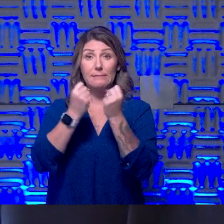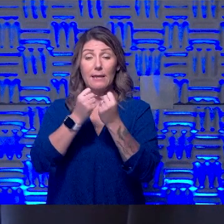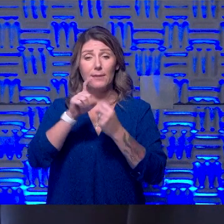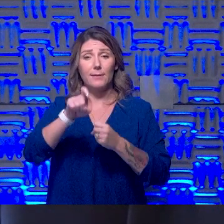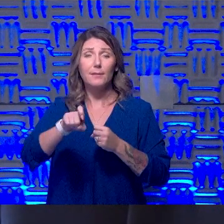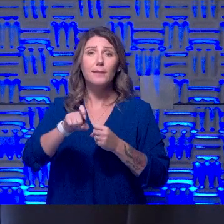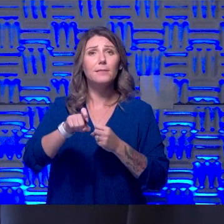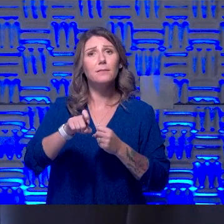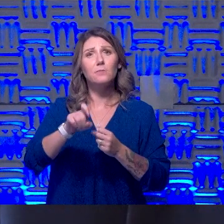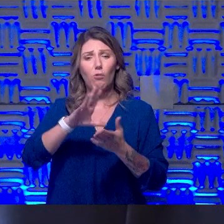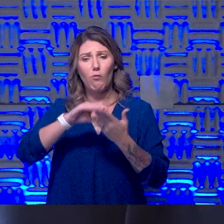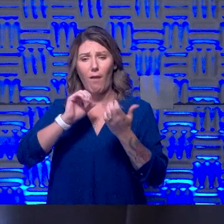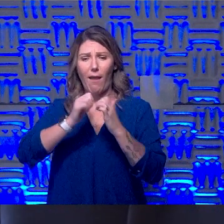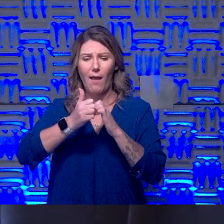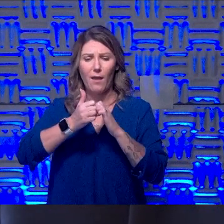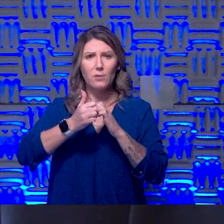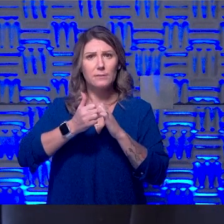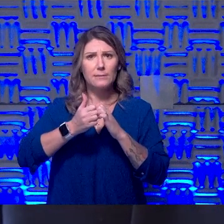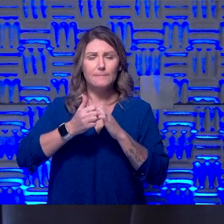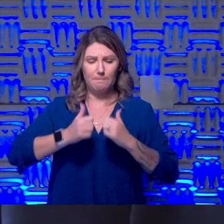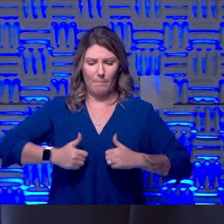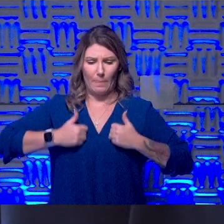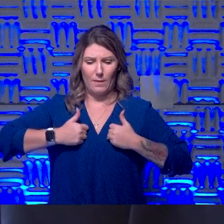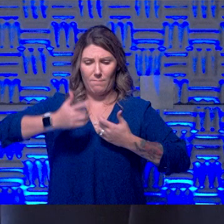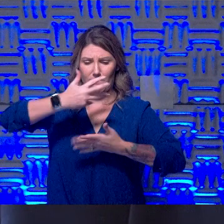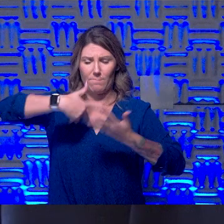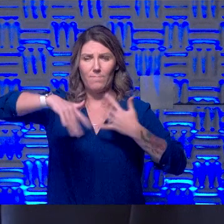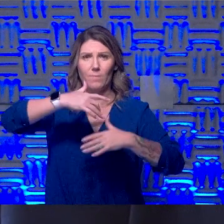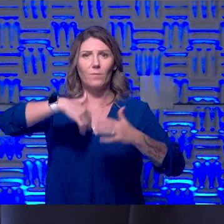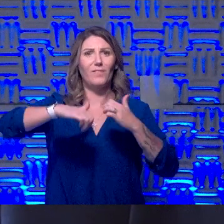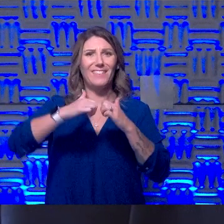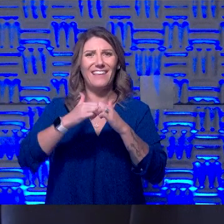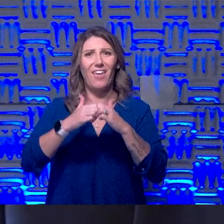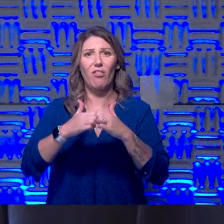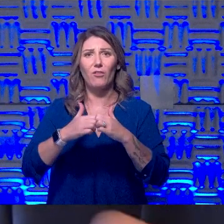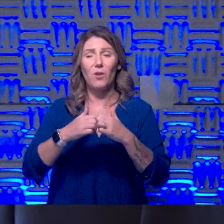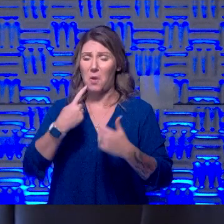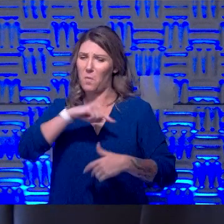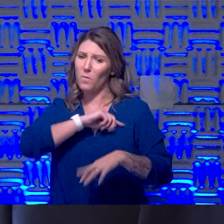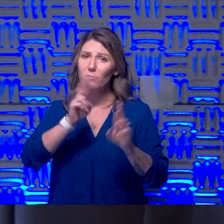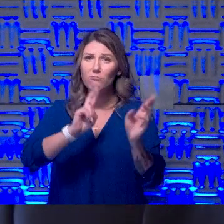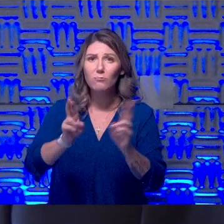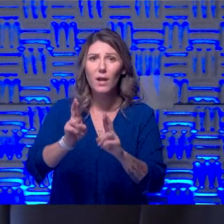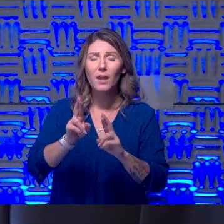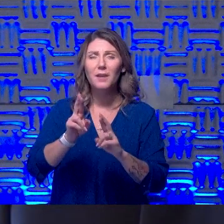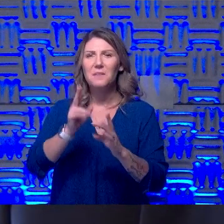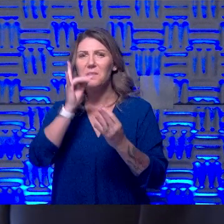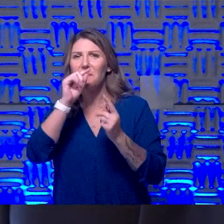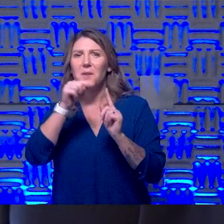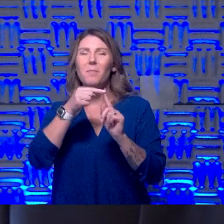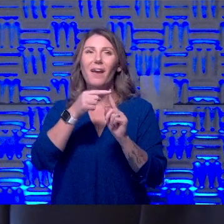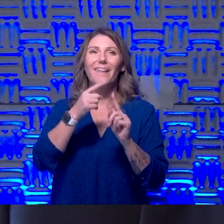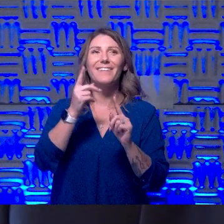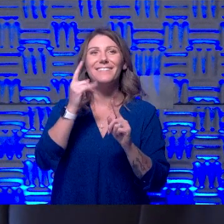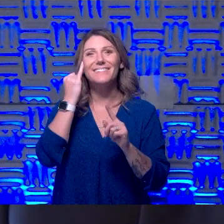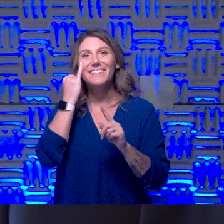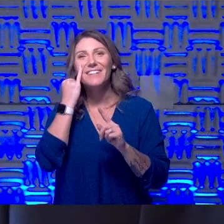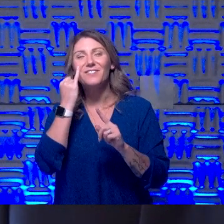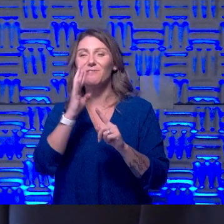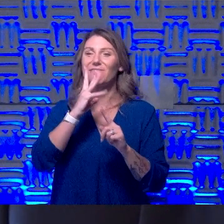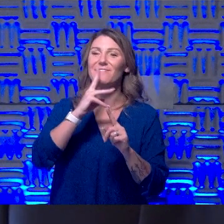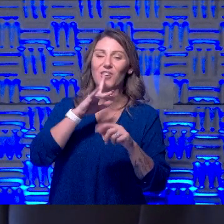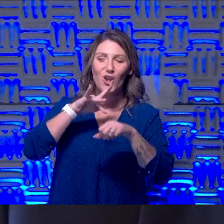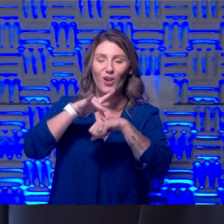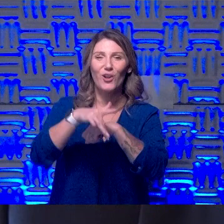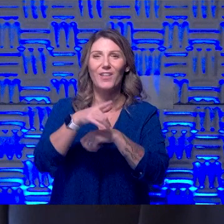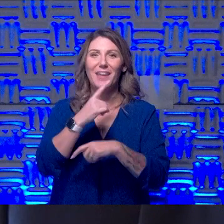other diseases that are out there. And I think we're up to the task. I mean, if you think about, and you were talking about it earlier on this program, and I suspect you've